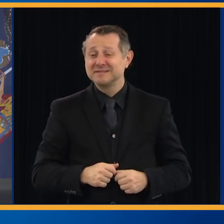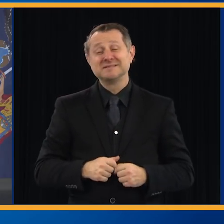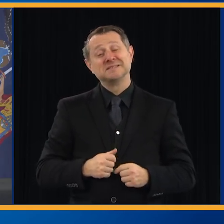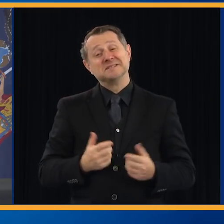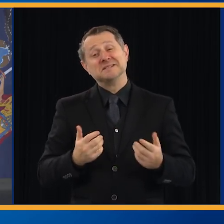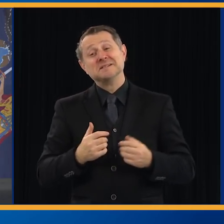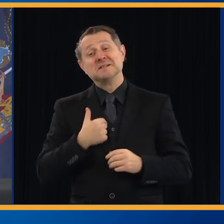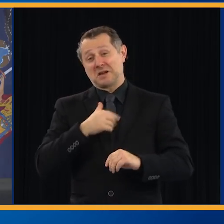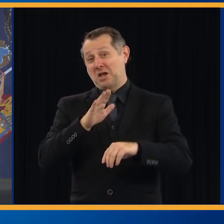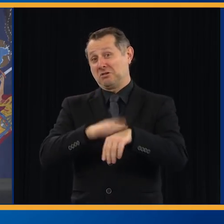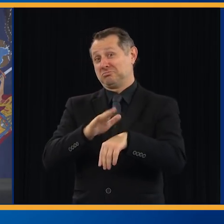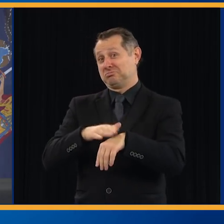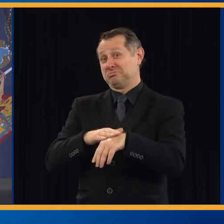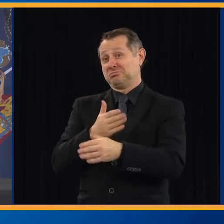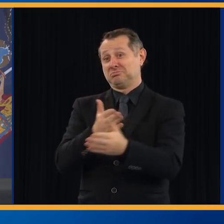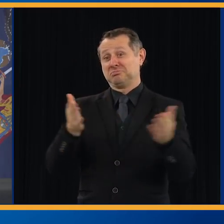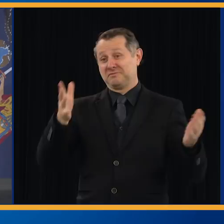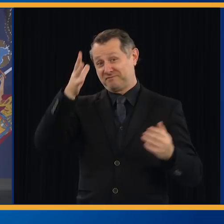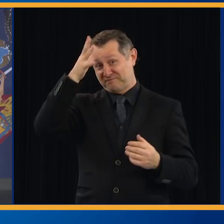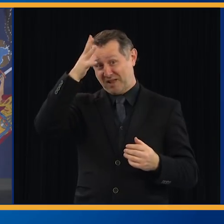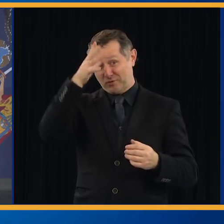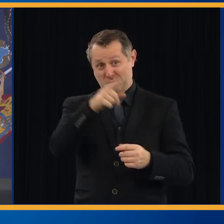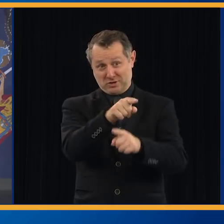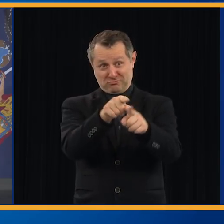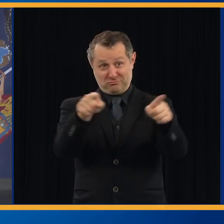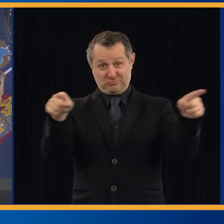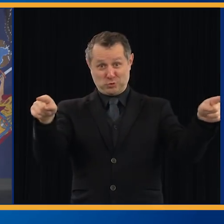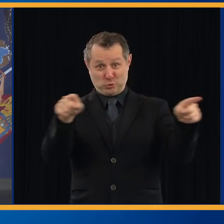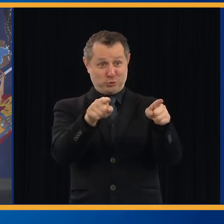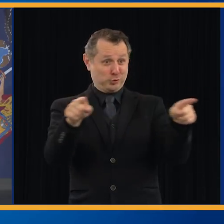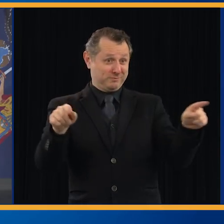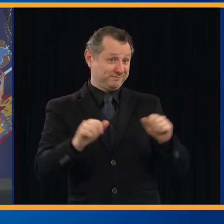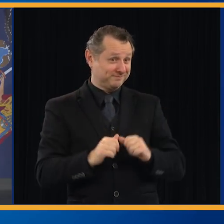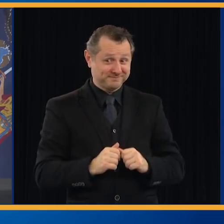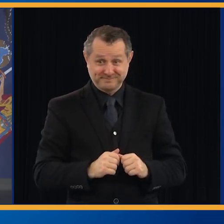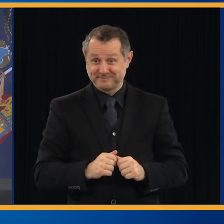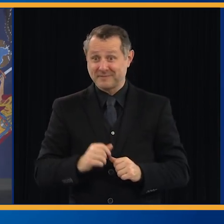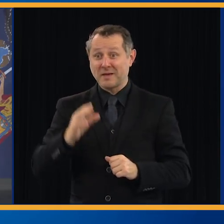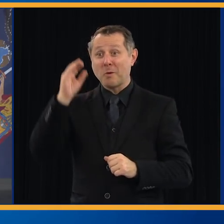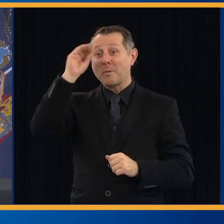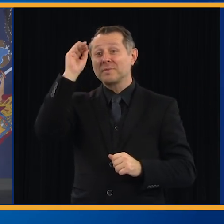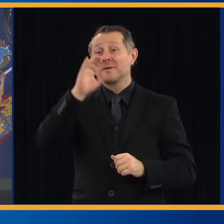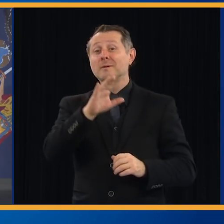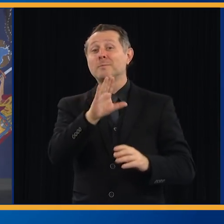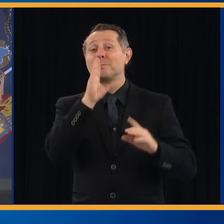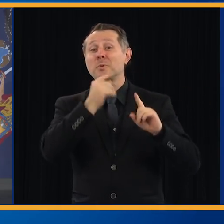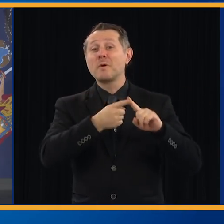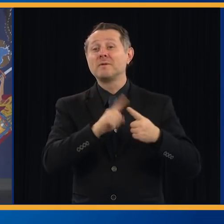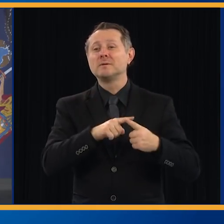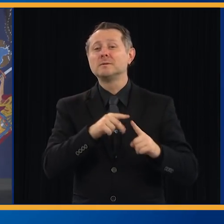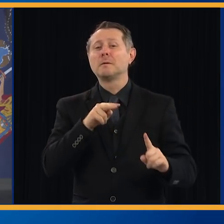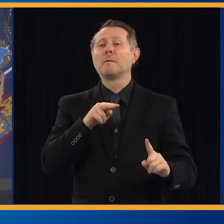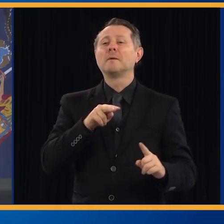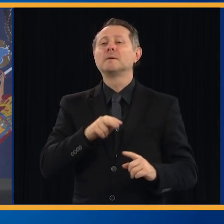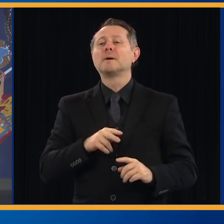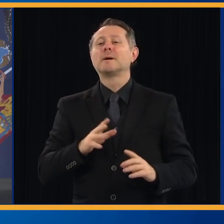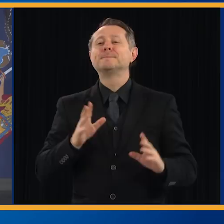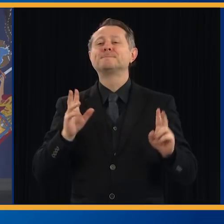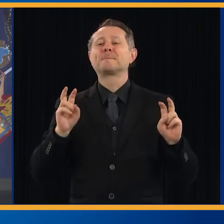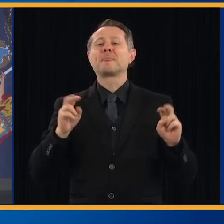fathers. The answer on what you think of the boyfriend is always, I like the